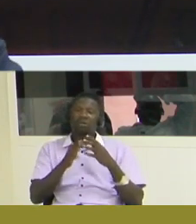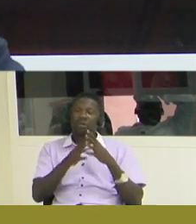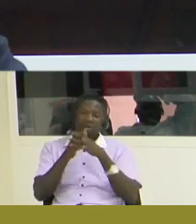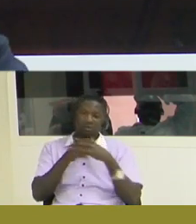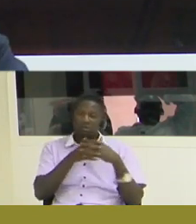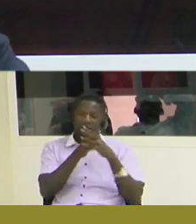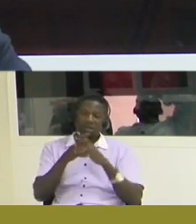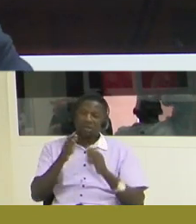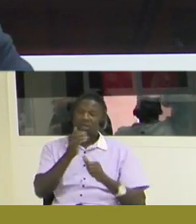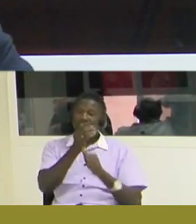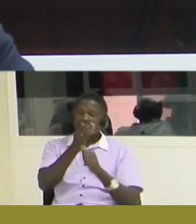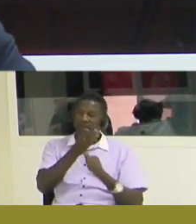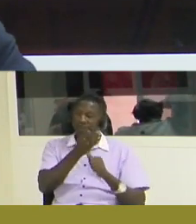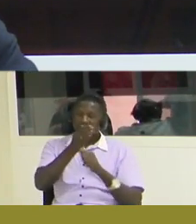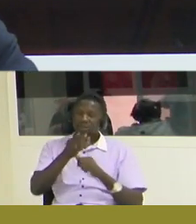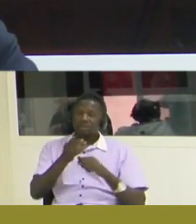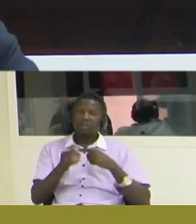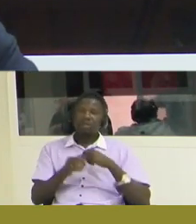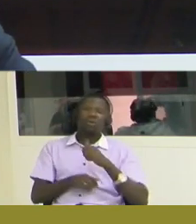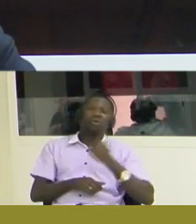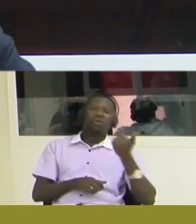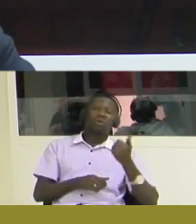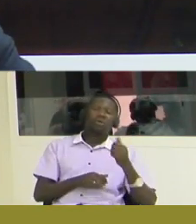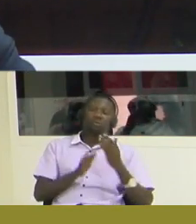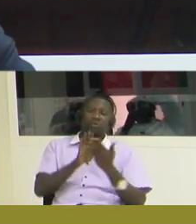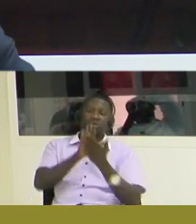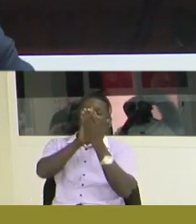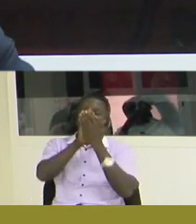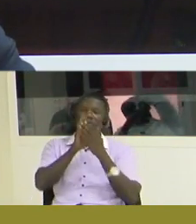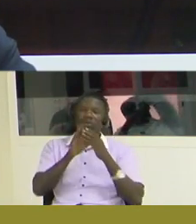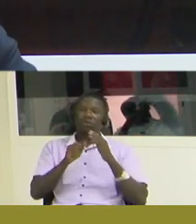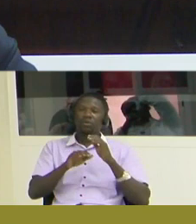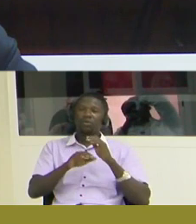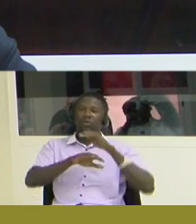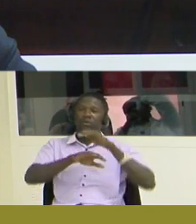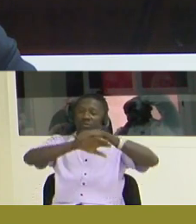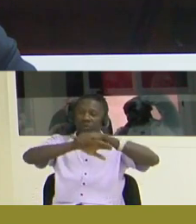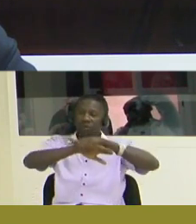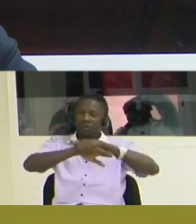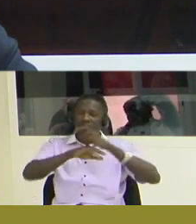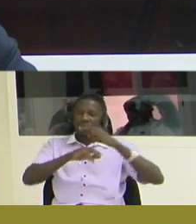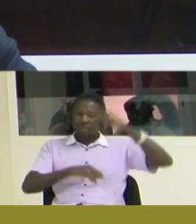me and another one before the British High Commission so